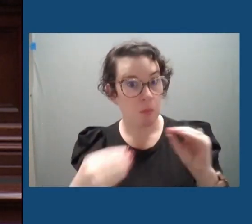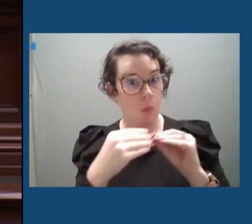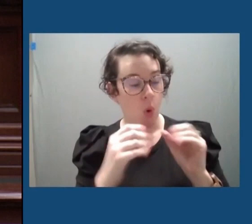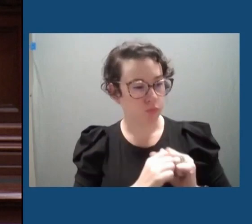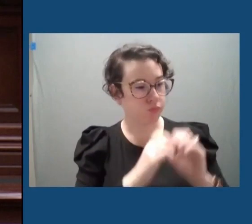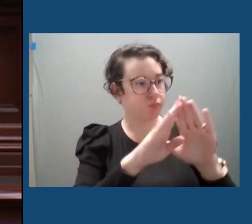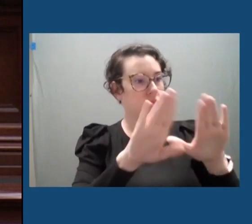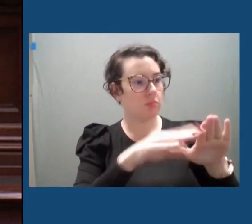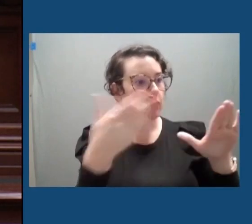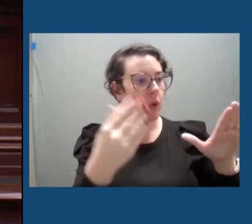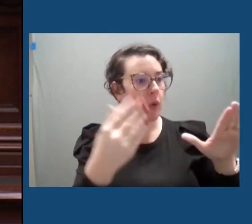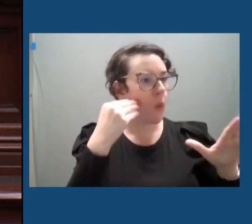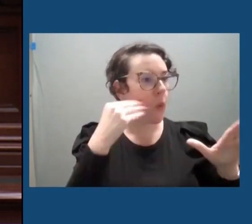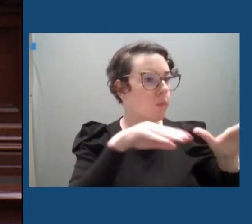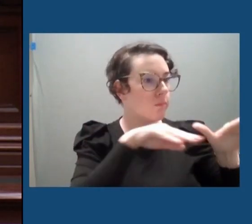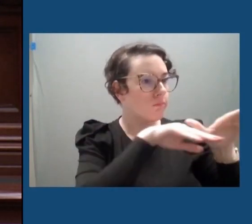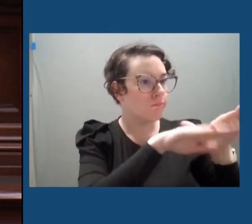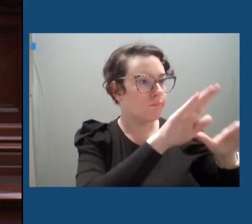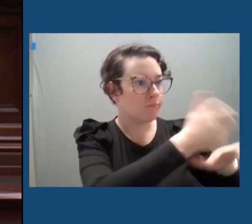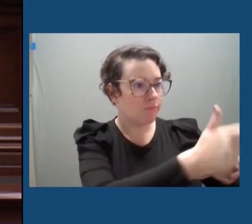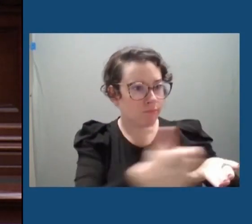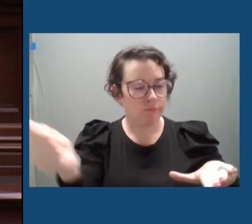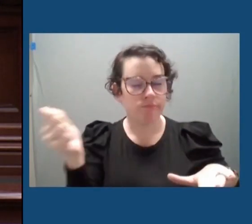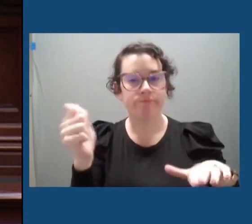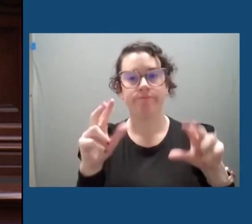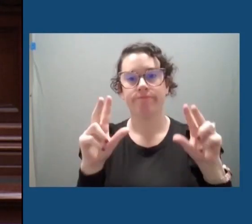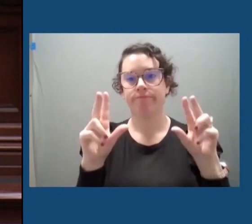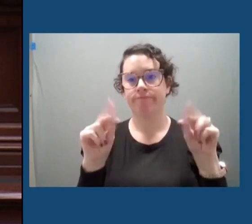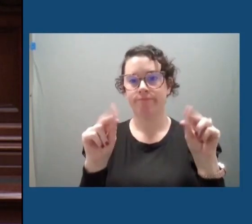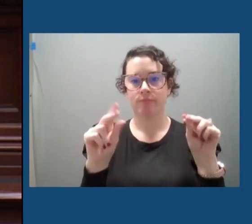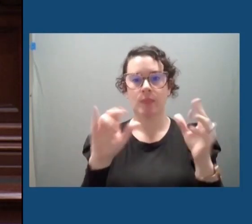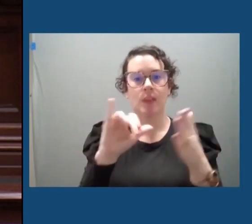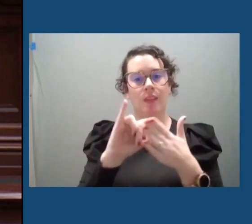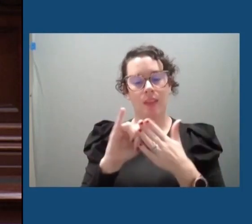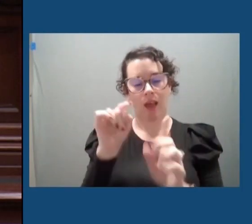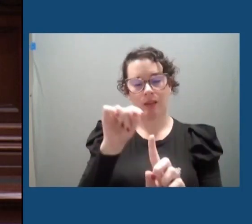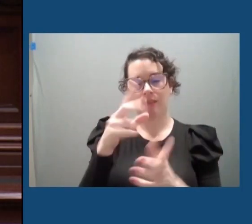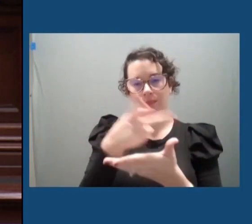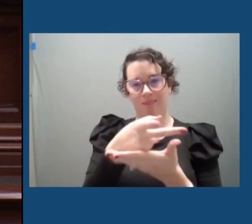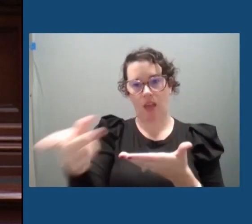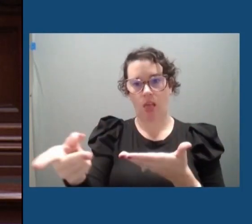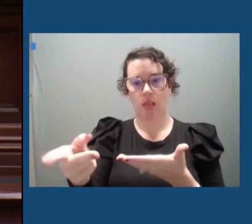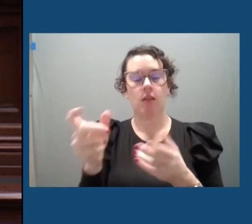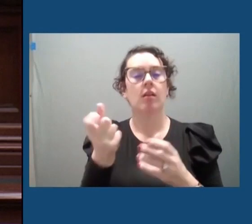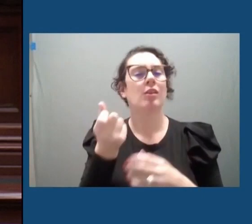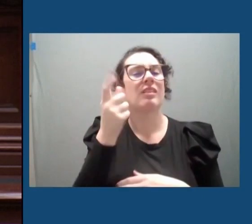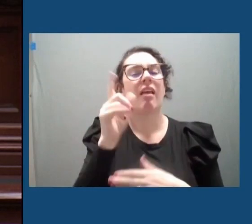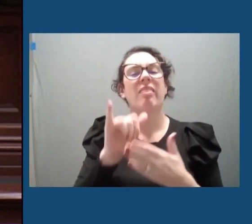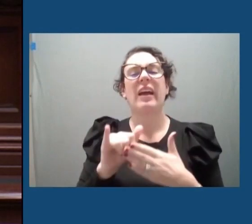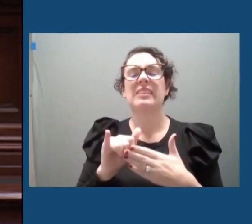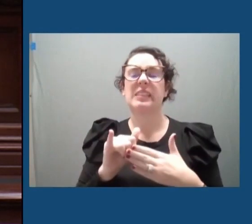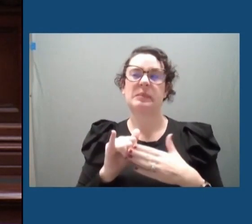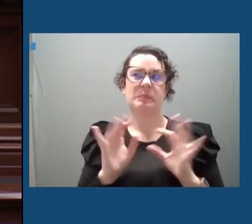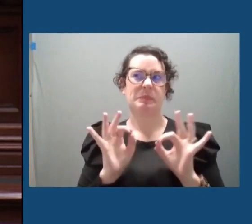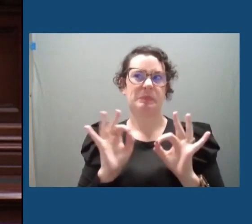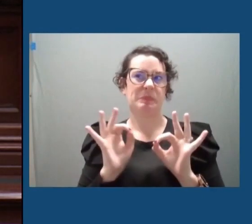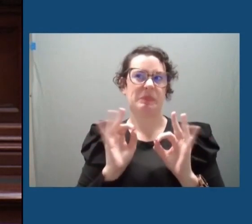status quo has failed. It's a Band-Aid when we need reconstructive surgery.